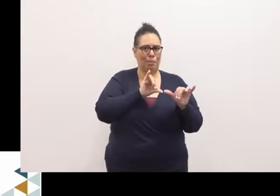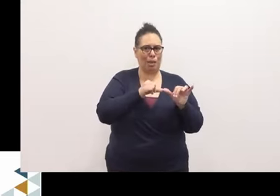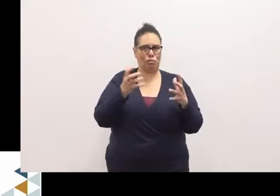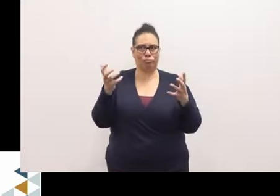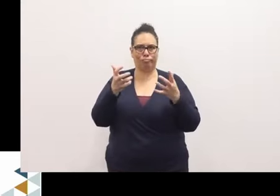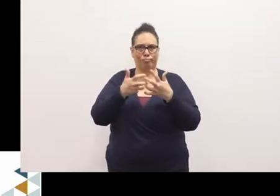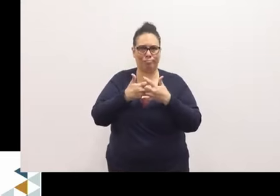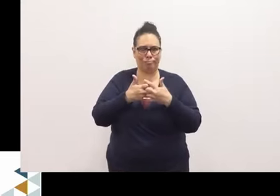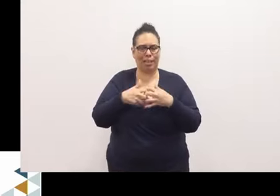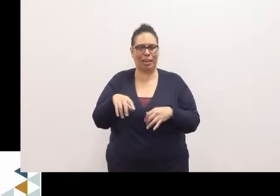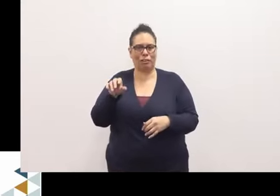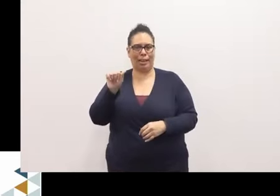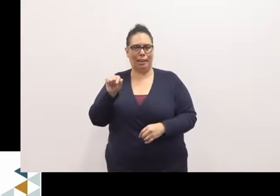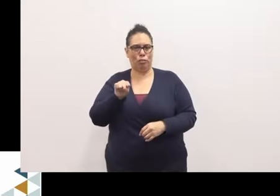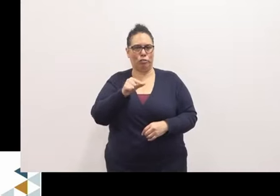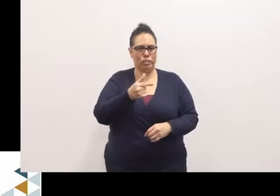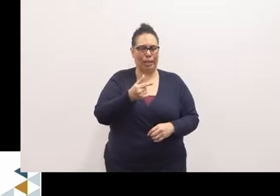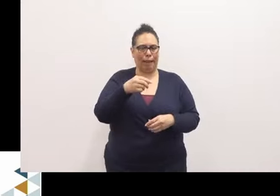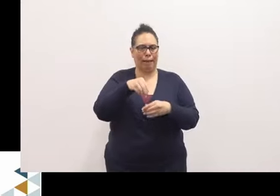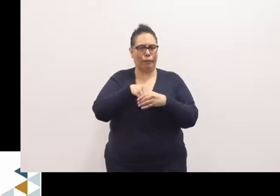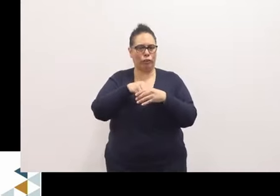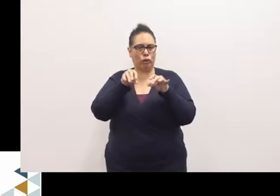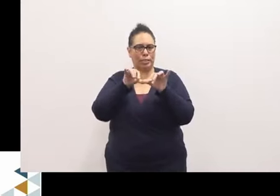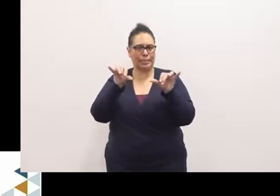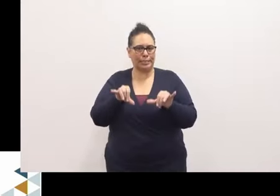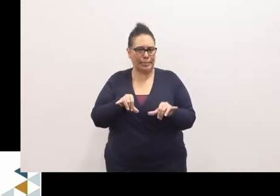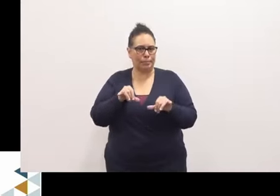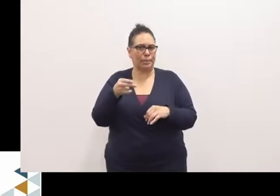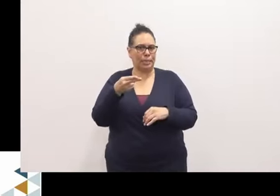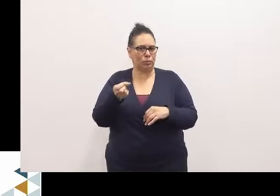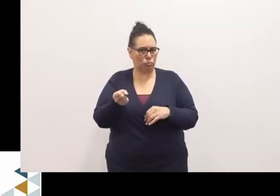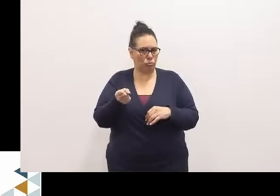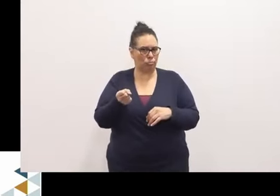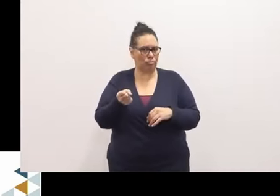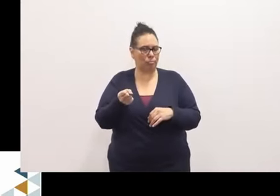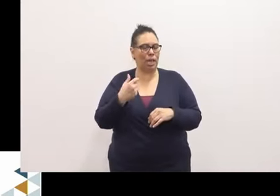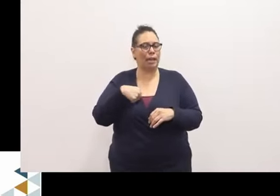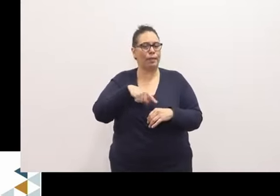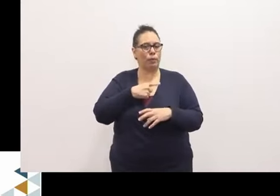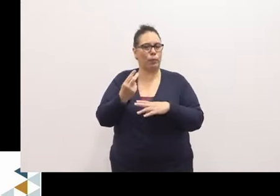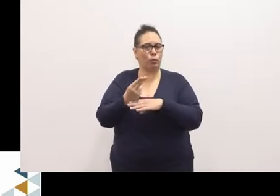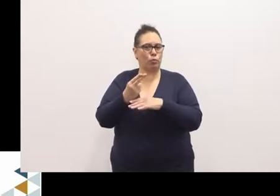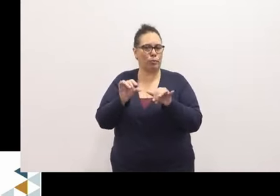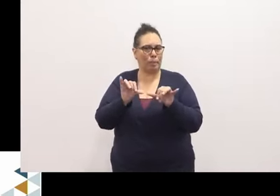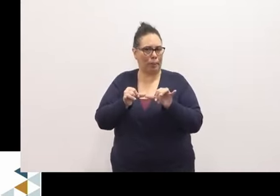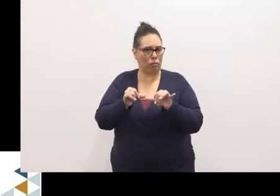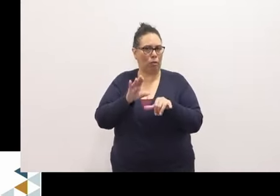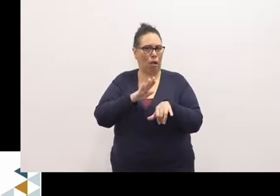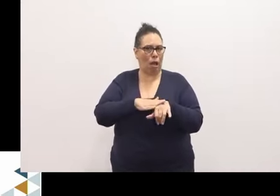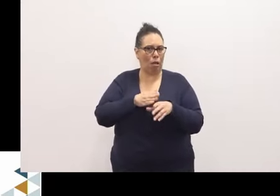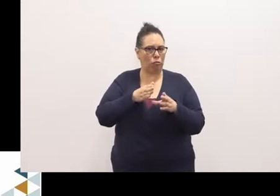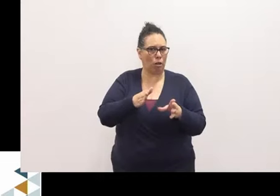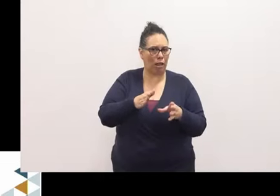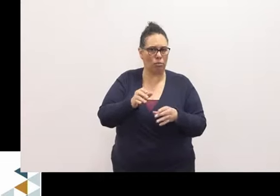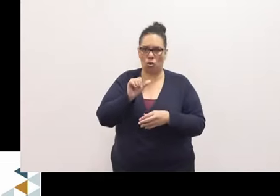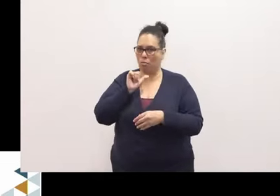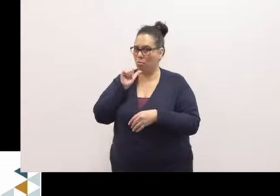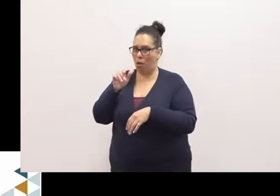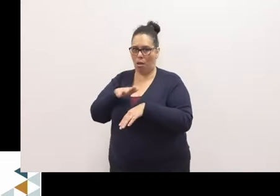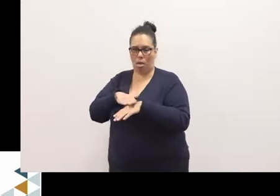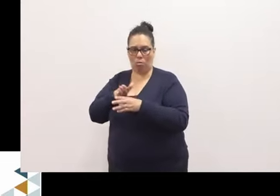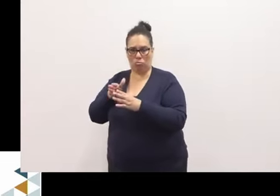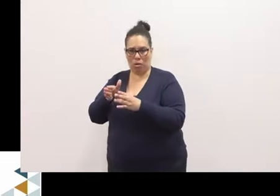well as our internal systems at our high schools, as well as what we use to measure that on track, off track. So that's in the